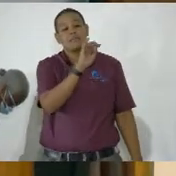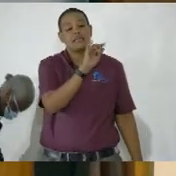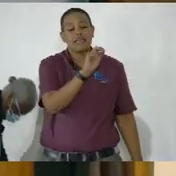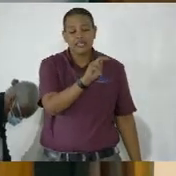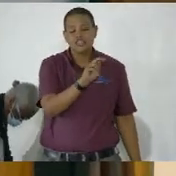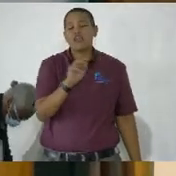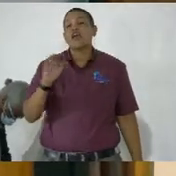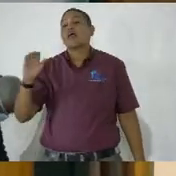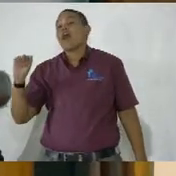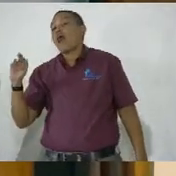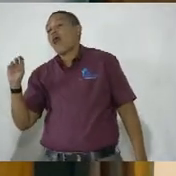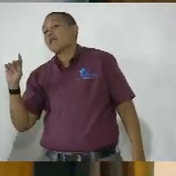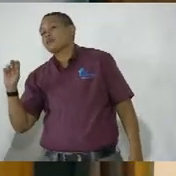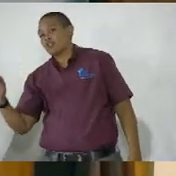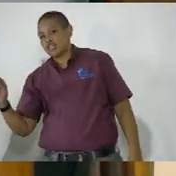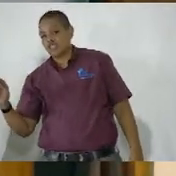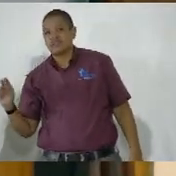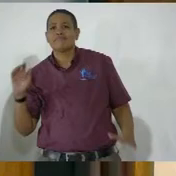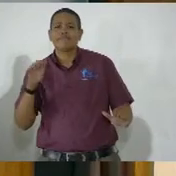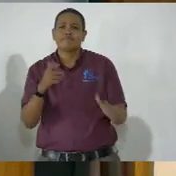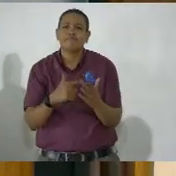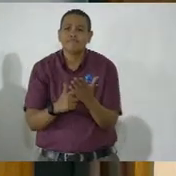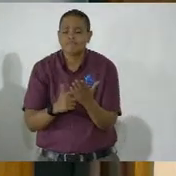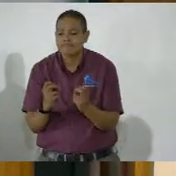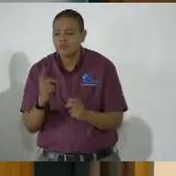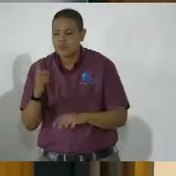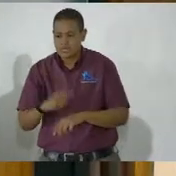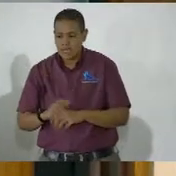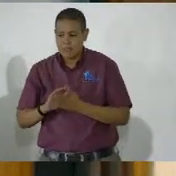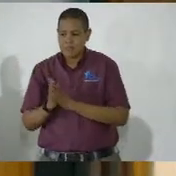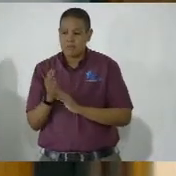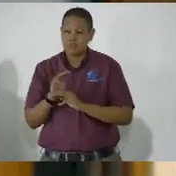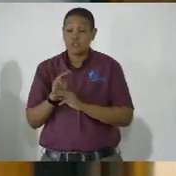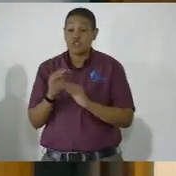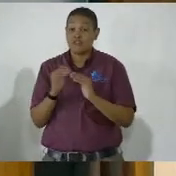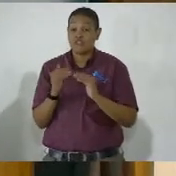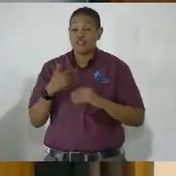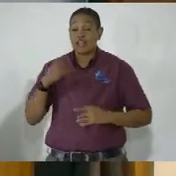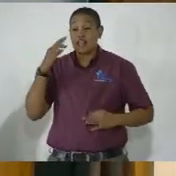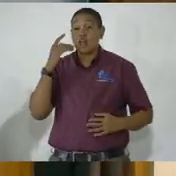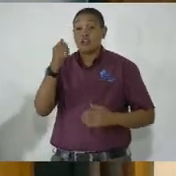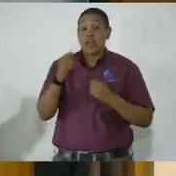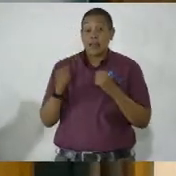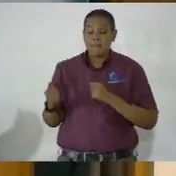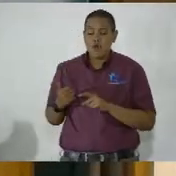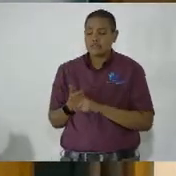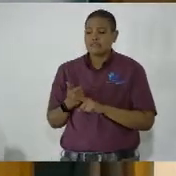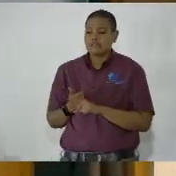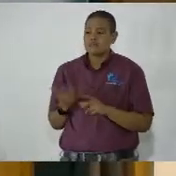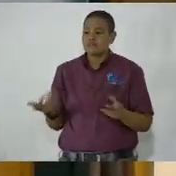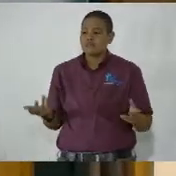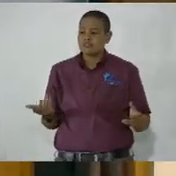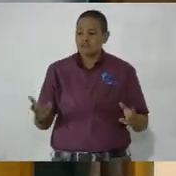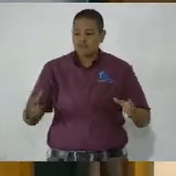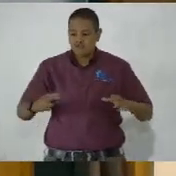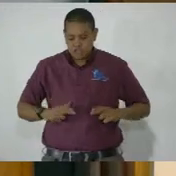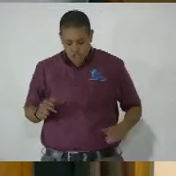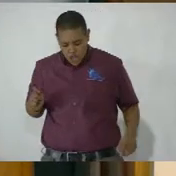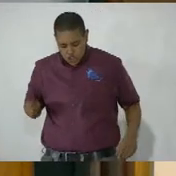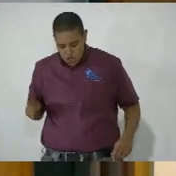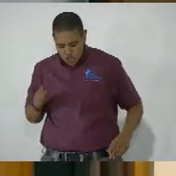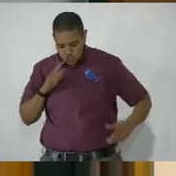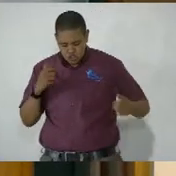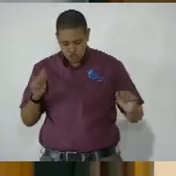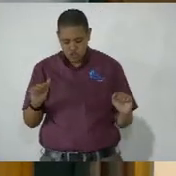arbitration. At one time, Madam Speaker, when I became Minister of Justice, I thought of employing retired judges to